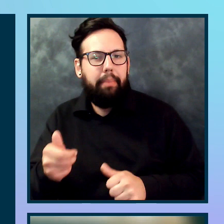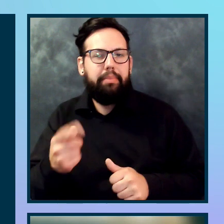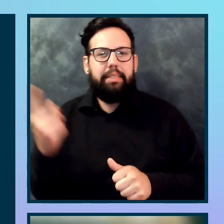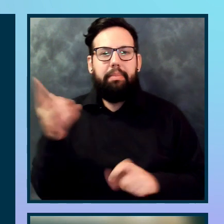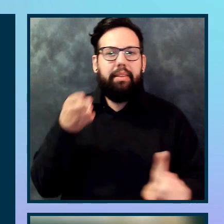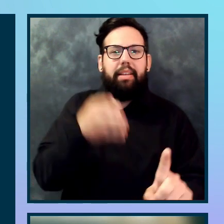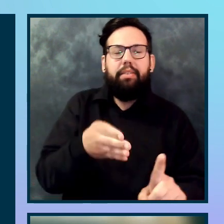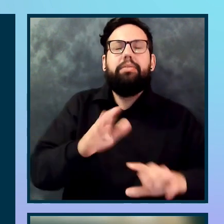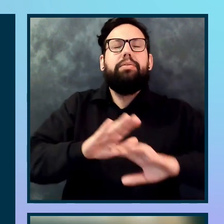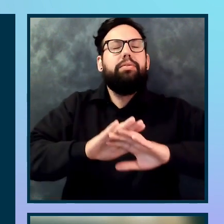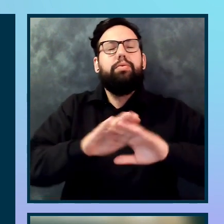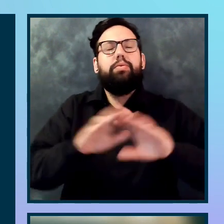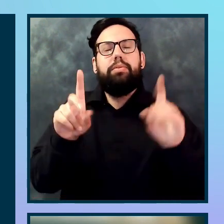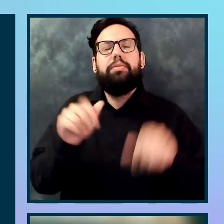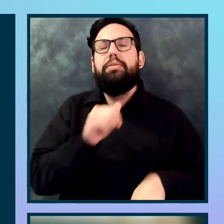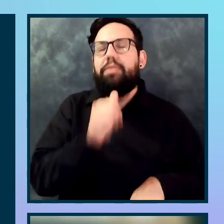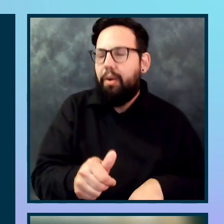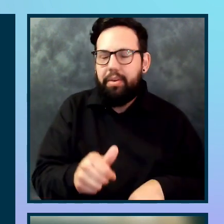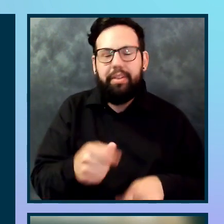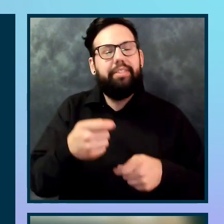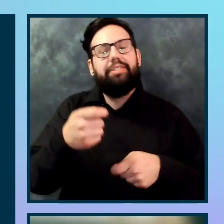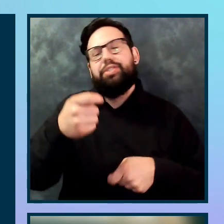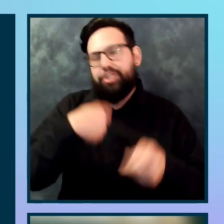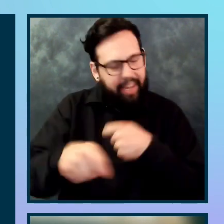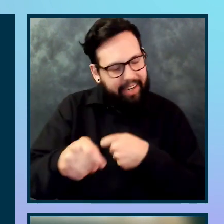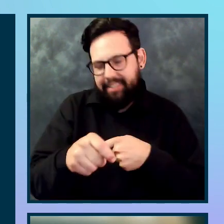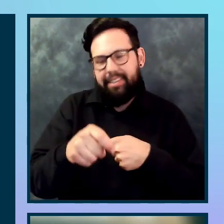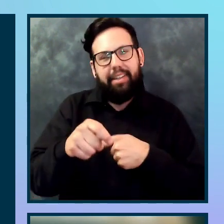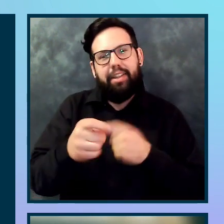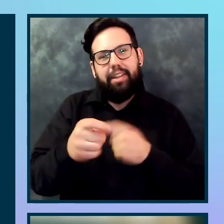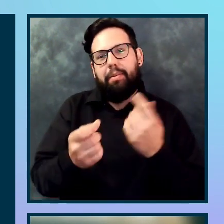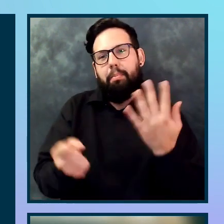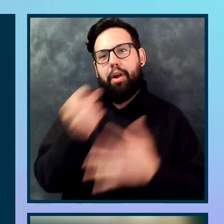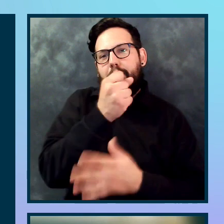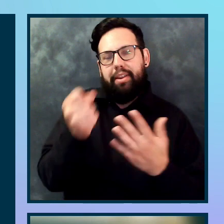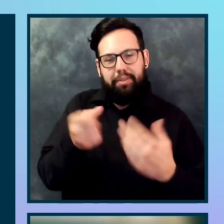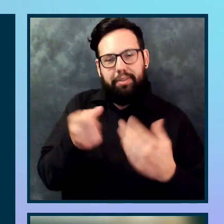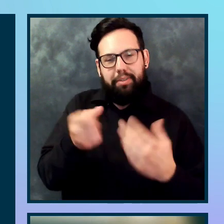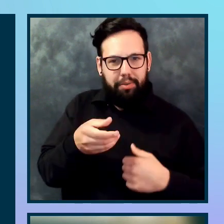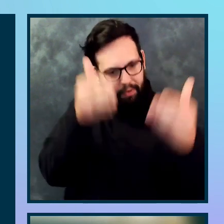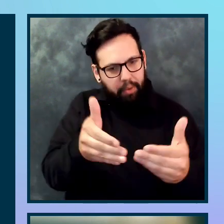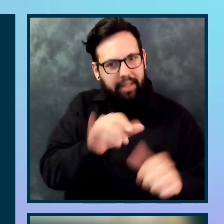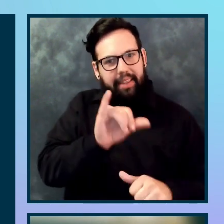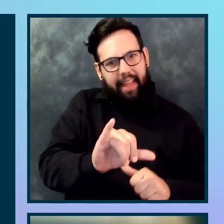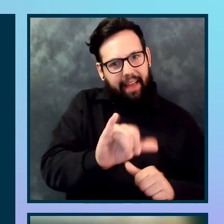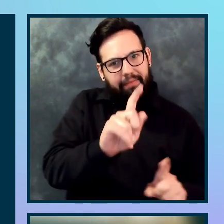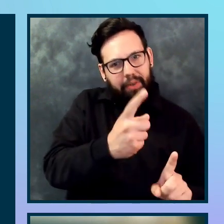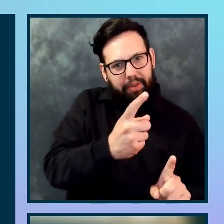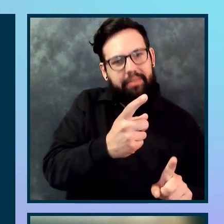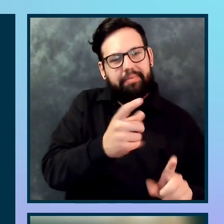it. Don't even think about changing the sort priority to focus on the pay button first, if that doesn't make logical sense for